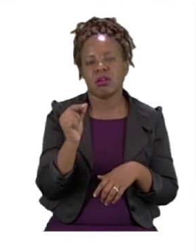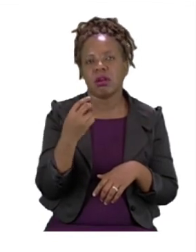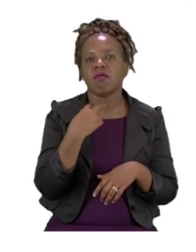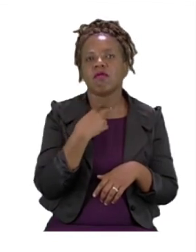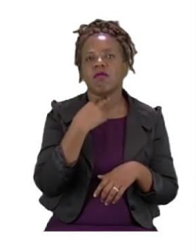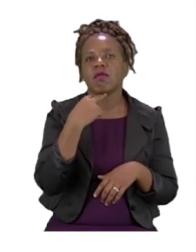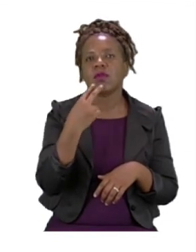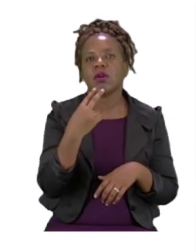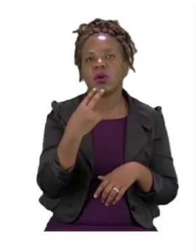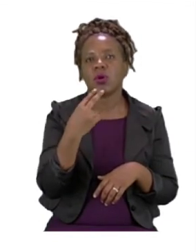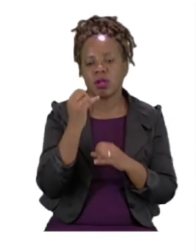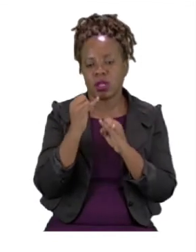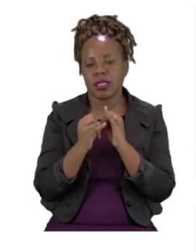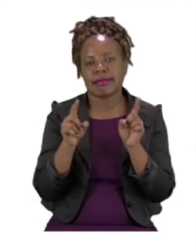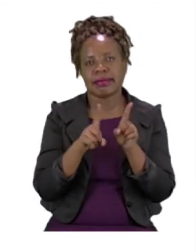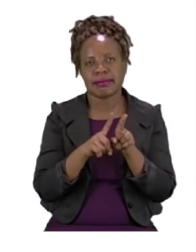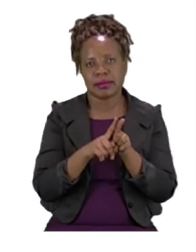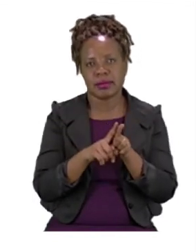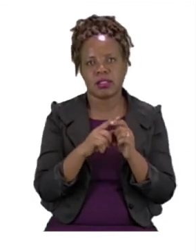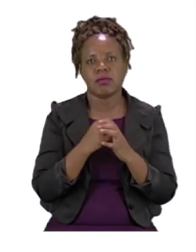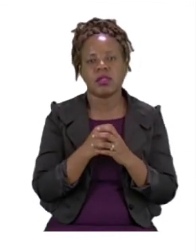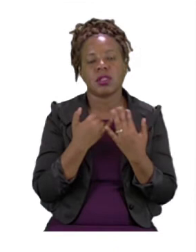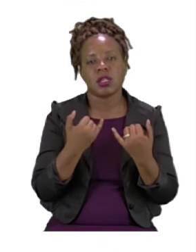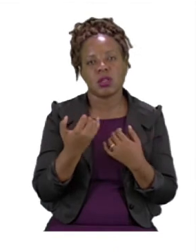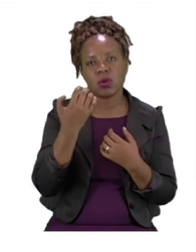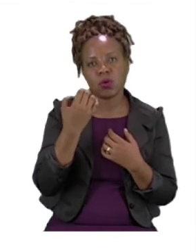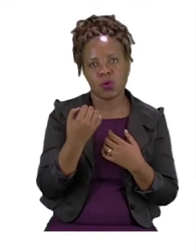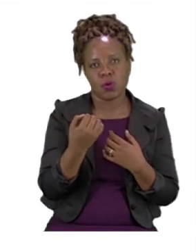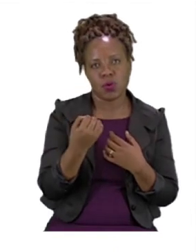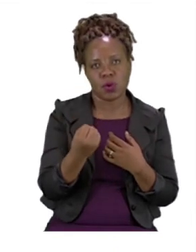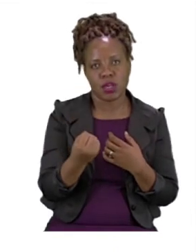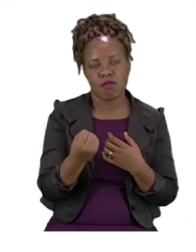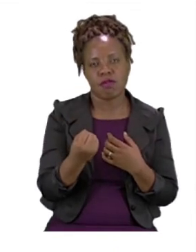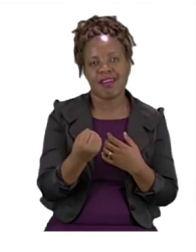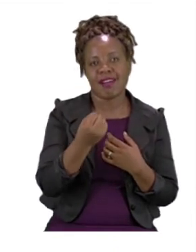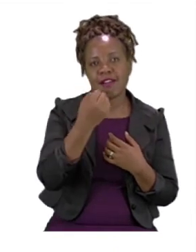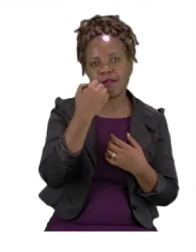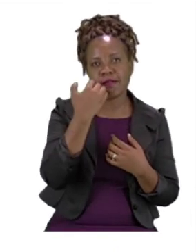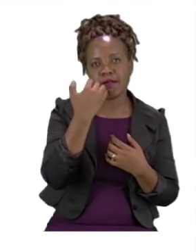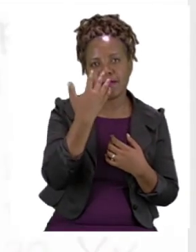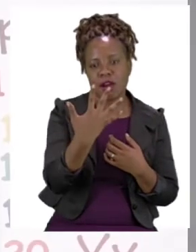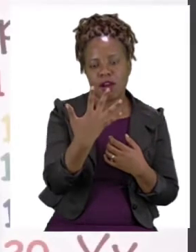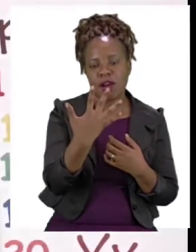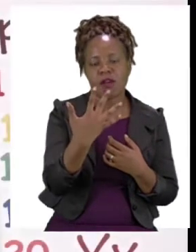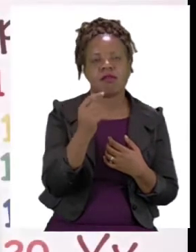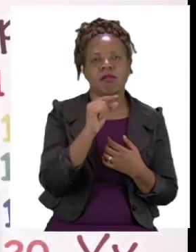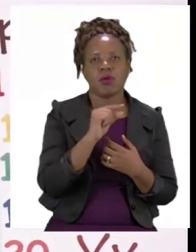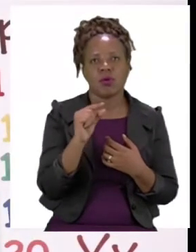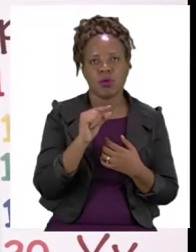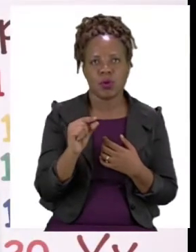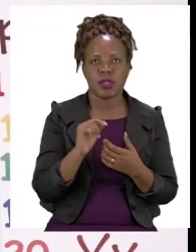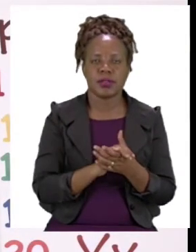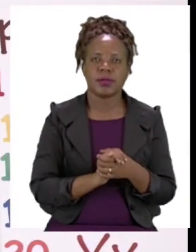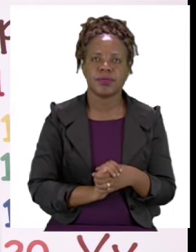have 5 words and those 5 words have at. Let's take a look at the board and let's read them